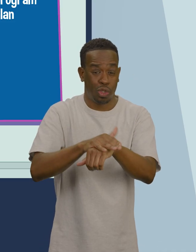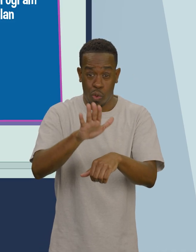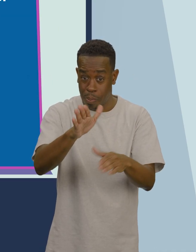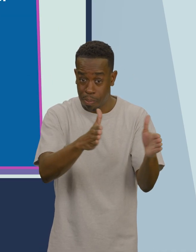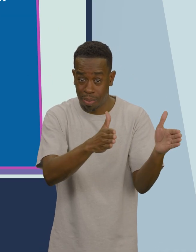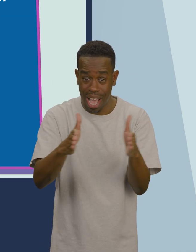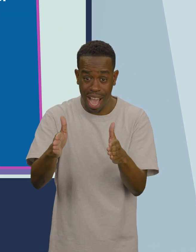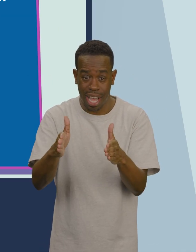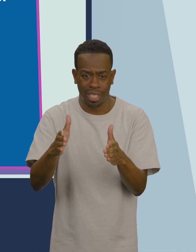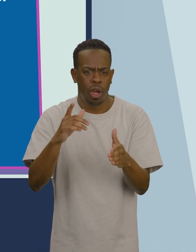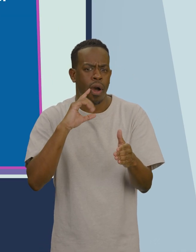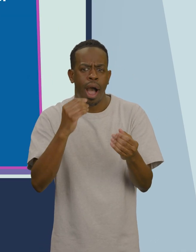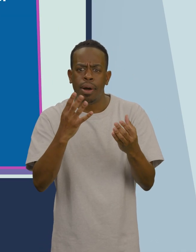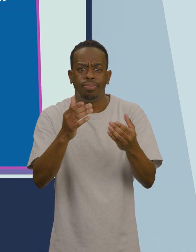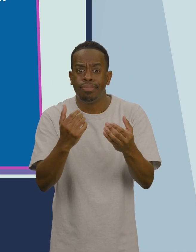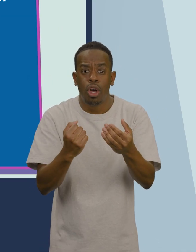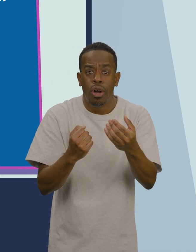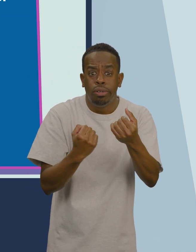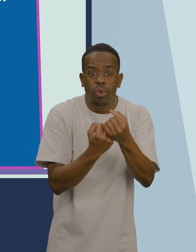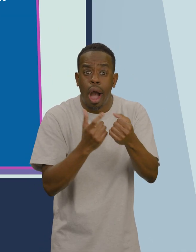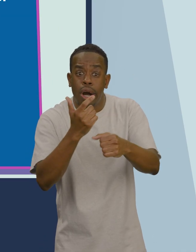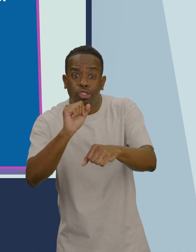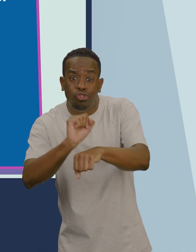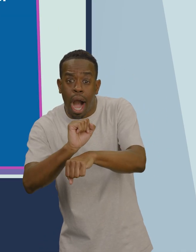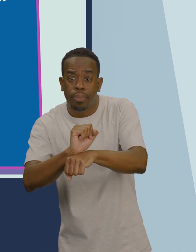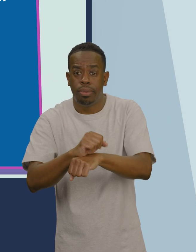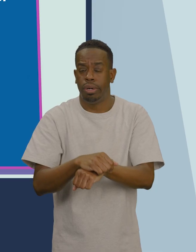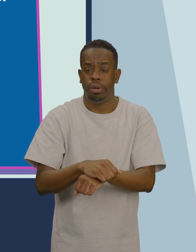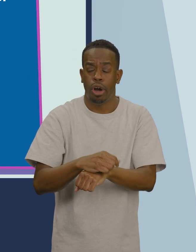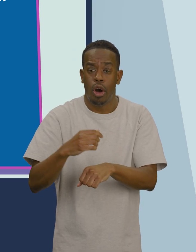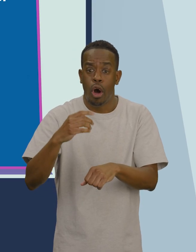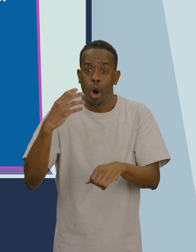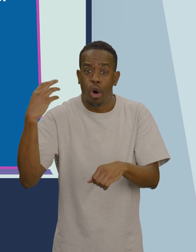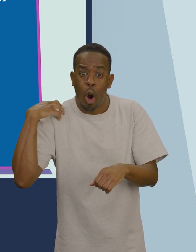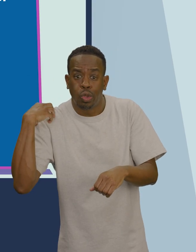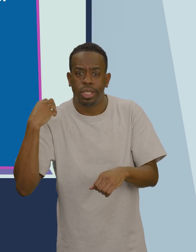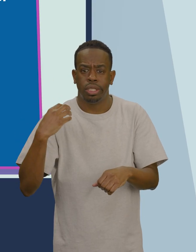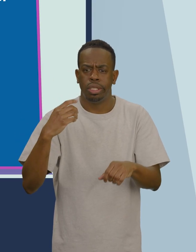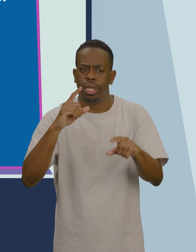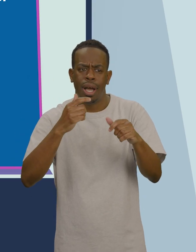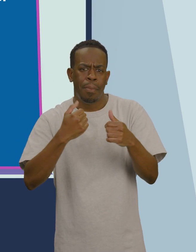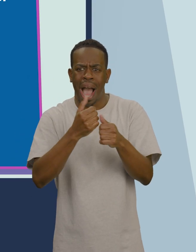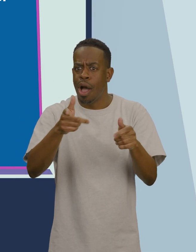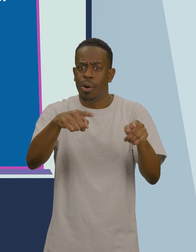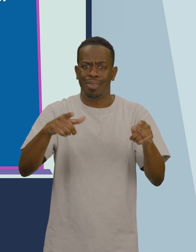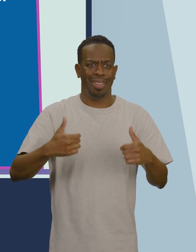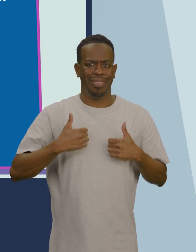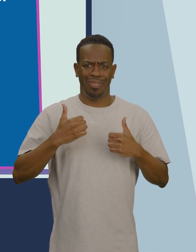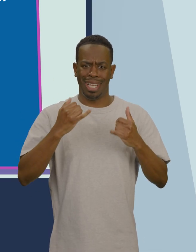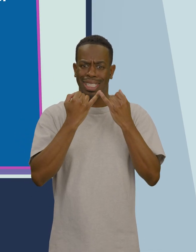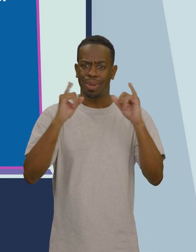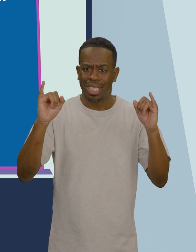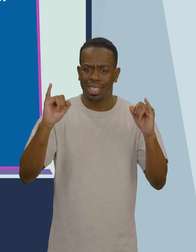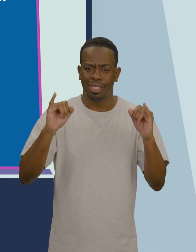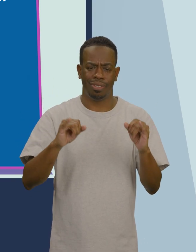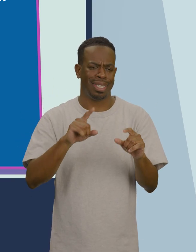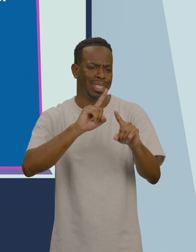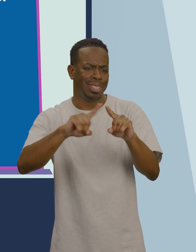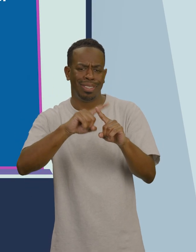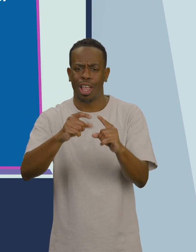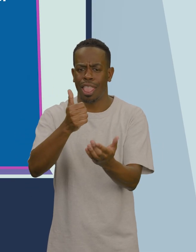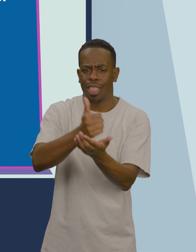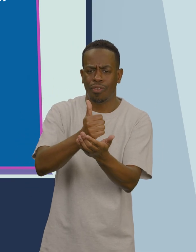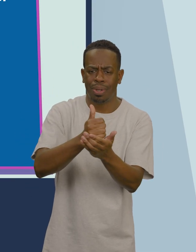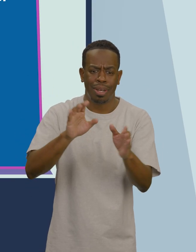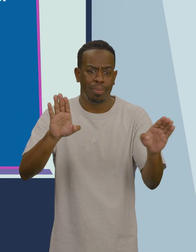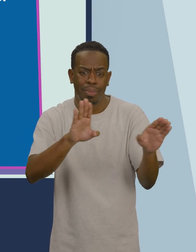that plan. They assist with employment services, funding job coaching, making it easier to live independently, and specialized therapies like